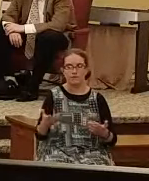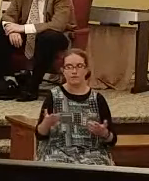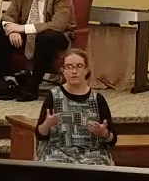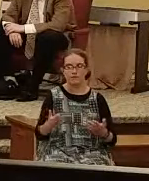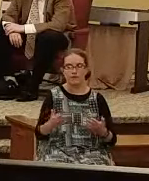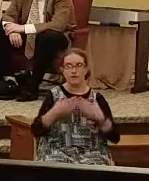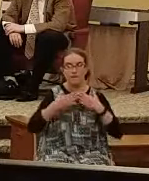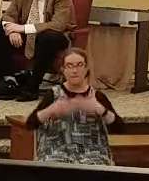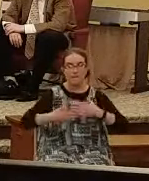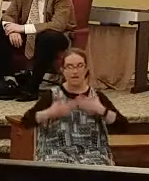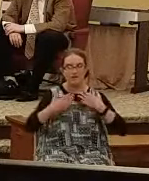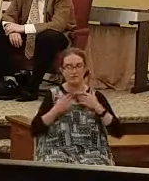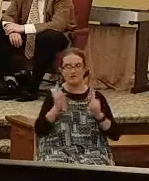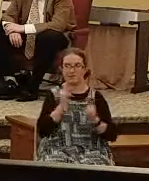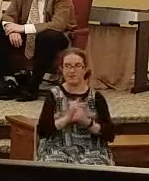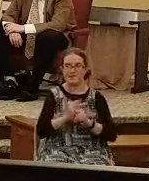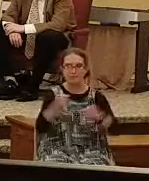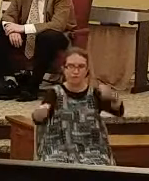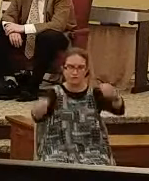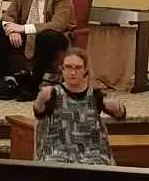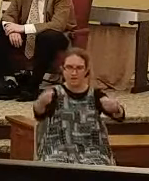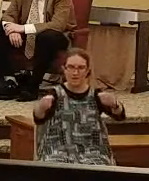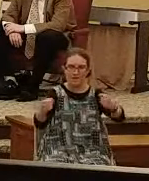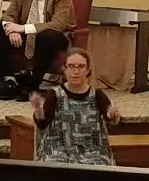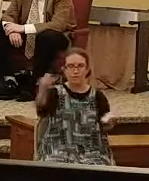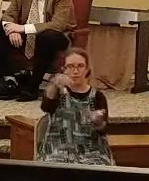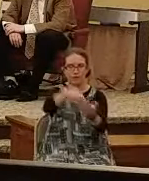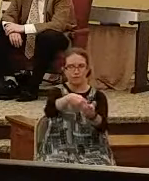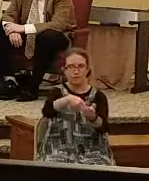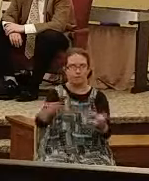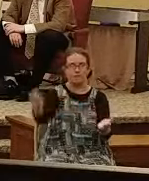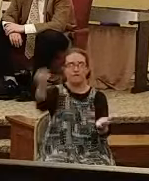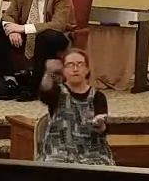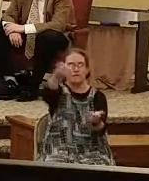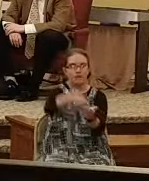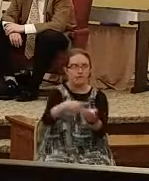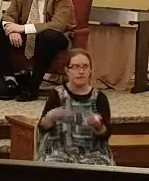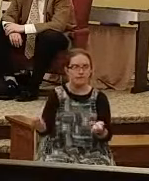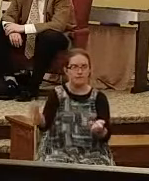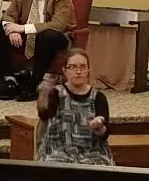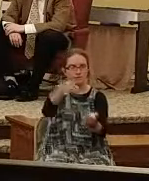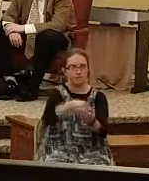he said, that kept driving him to go back again and again and